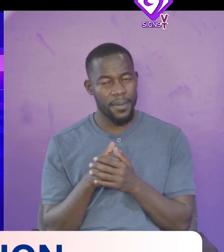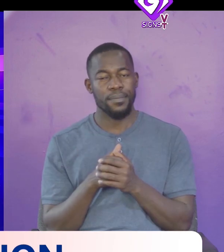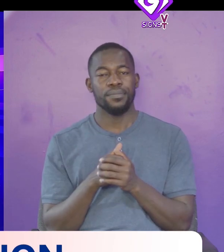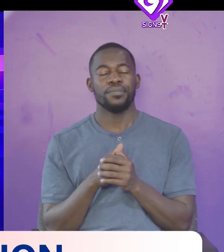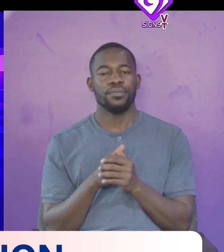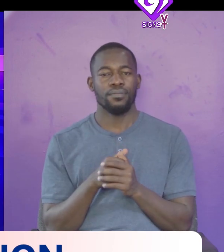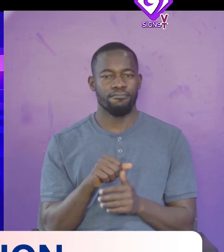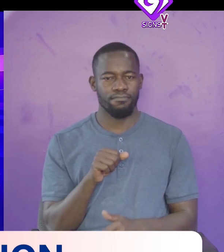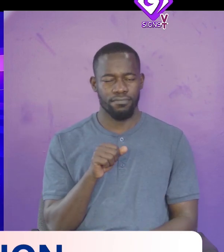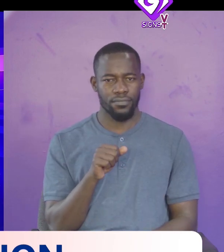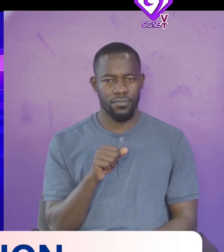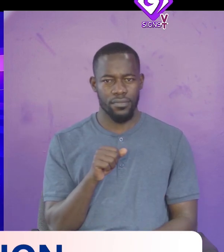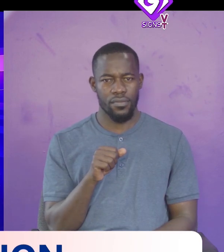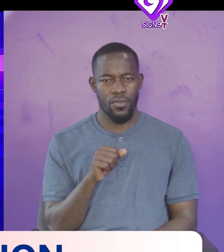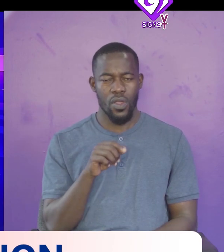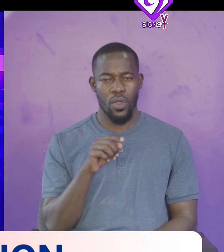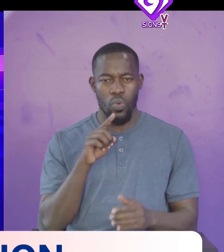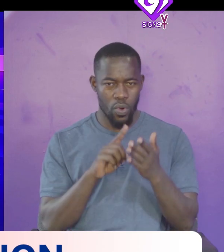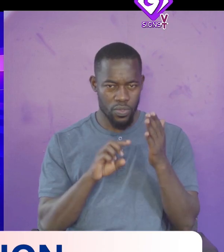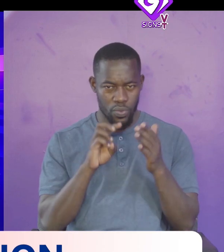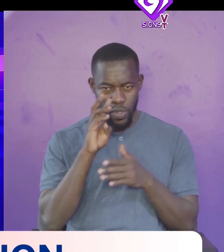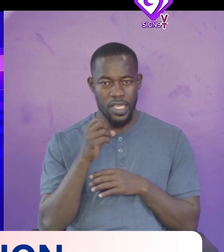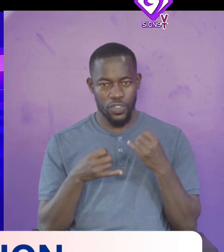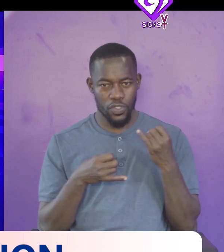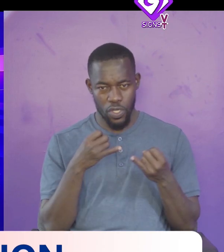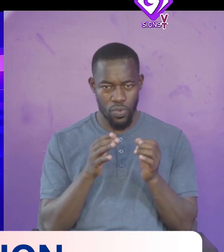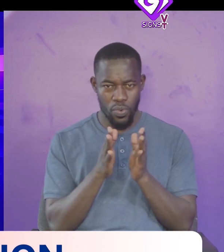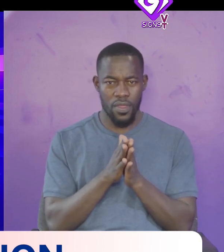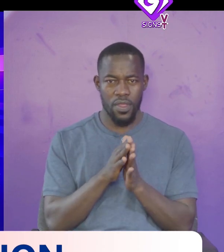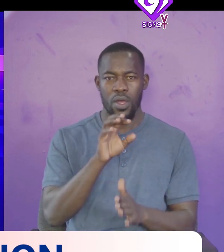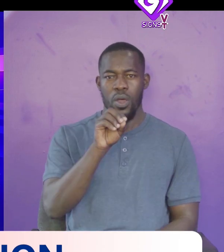thing that, and we are going to enjoin Kia Mtata in his